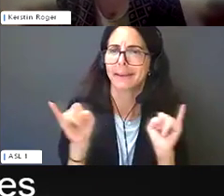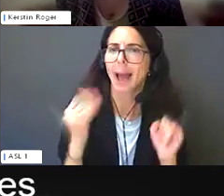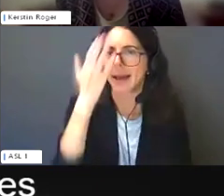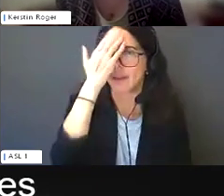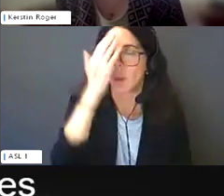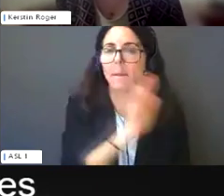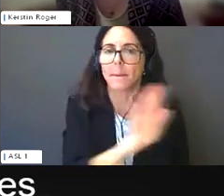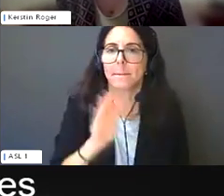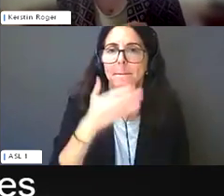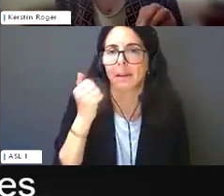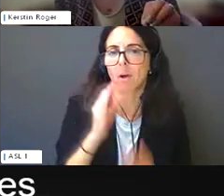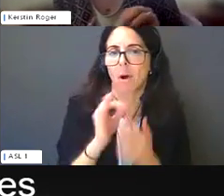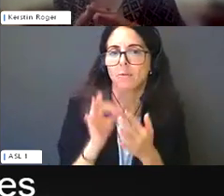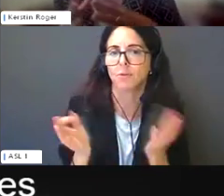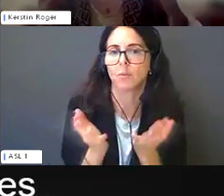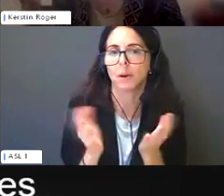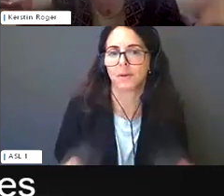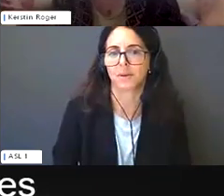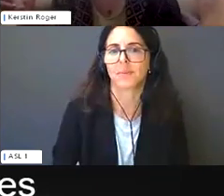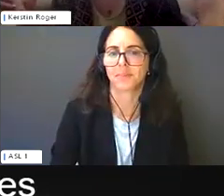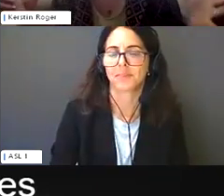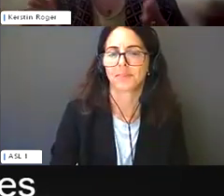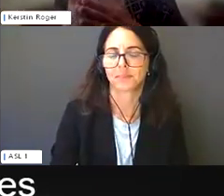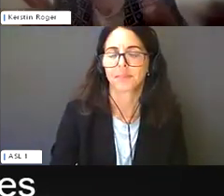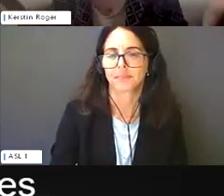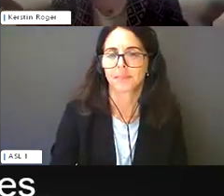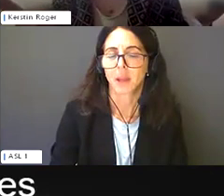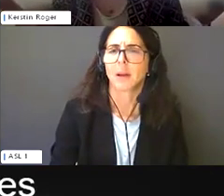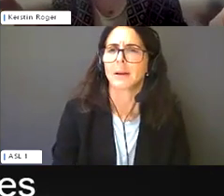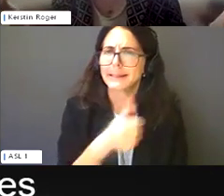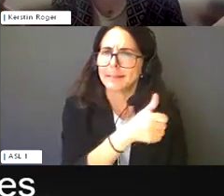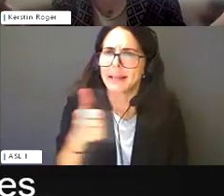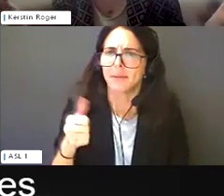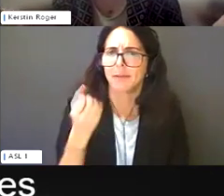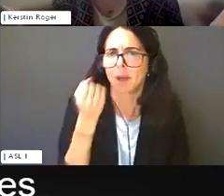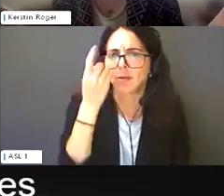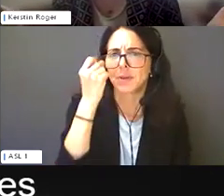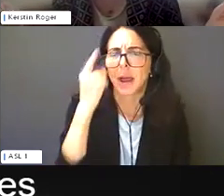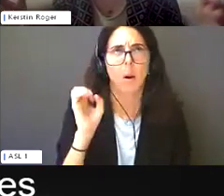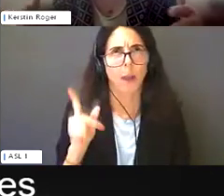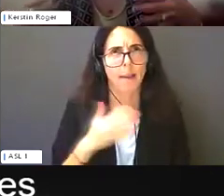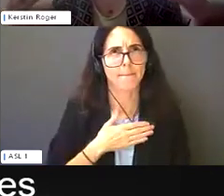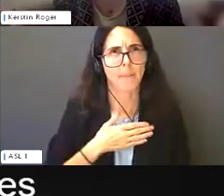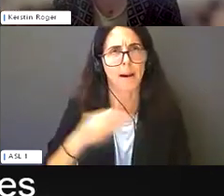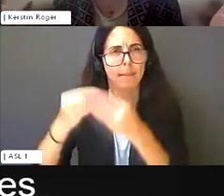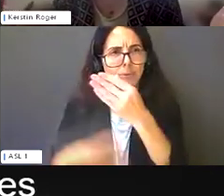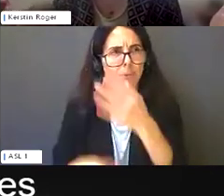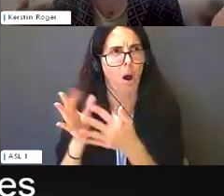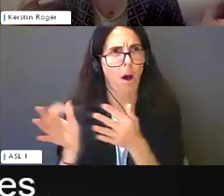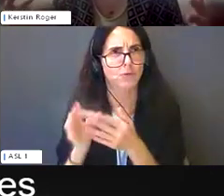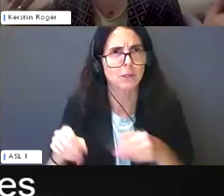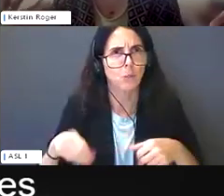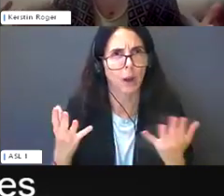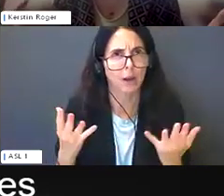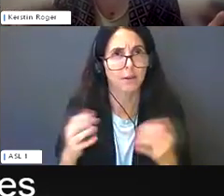their options are. And so they need to have an understanding of what is my array of options, and then to